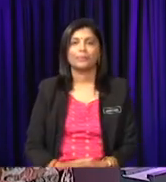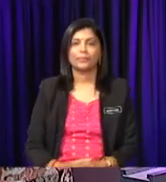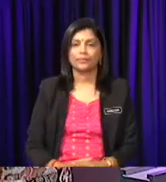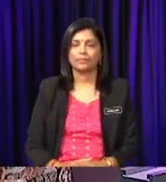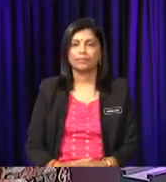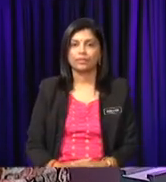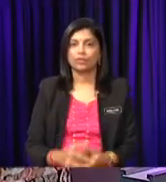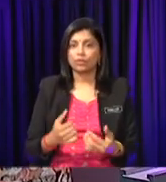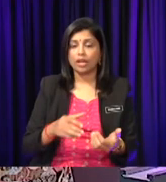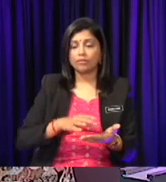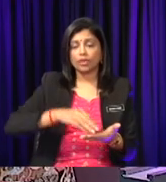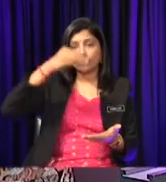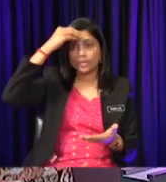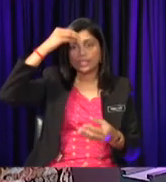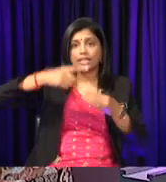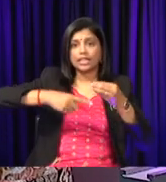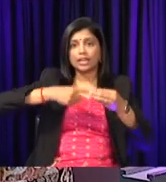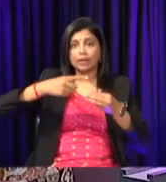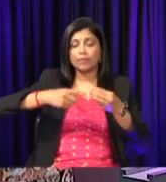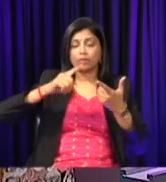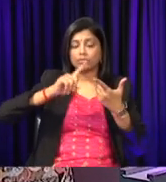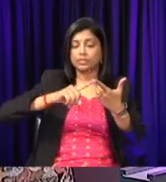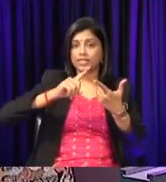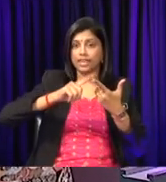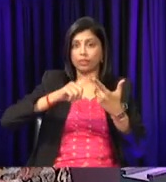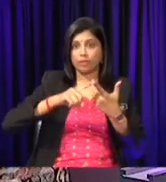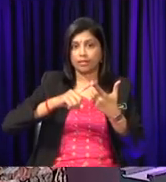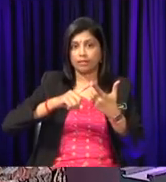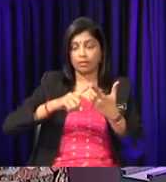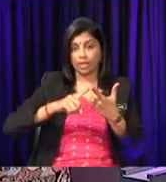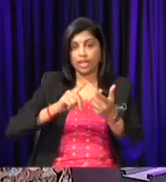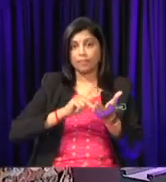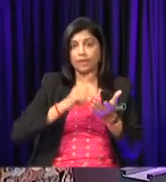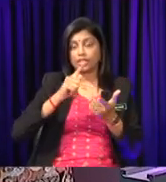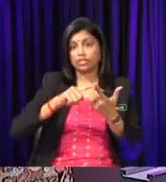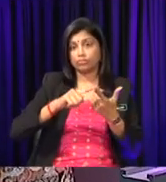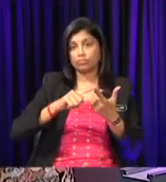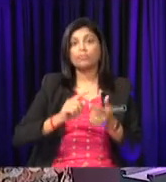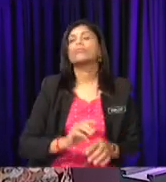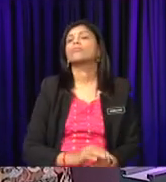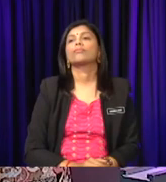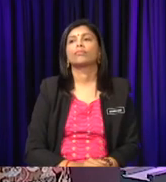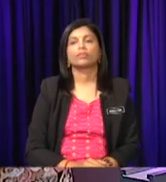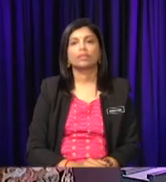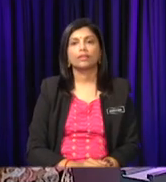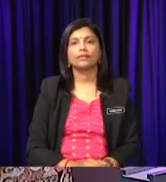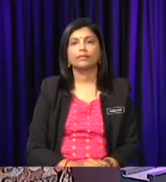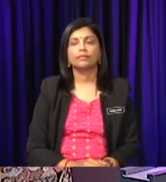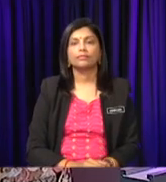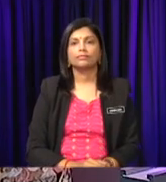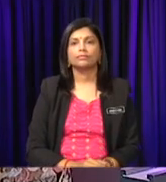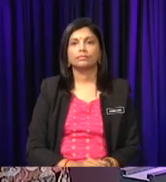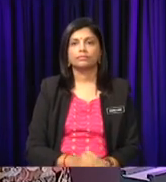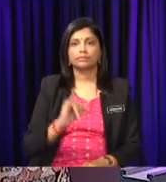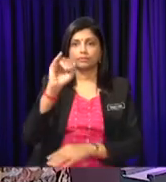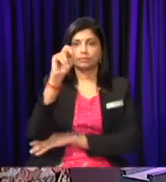an examiner. Okay, just to remind all the pupils again, the interlocutor is the teacher